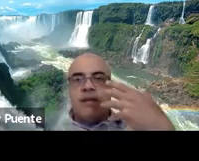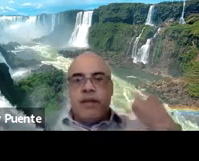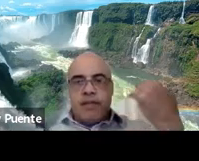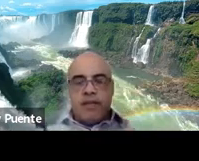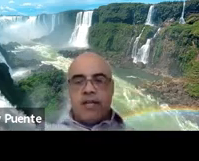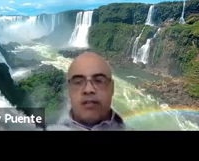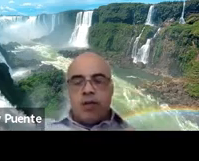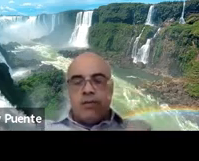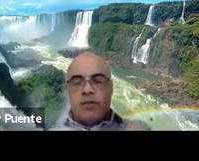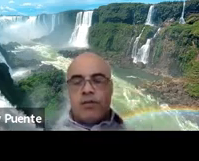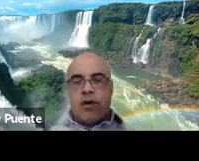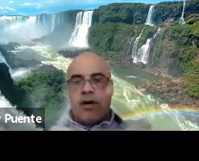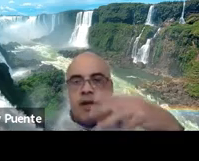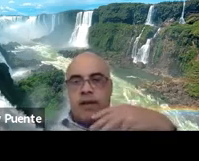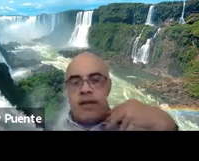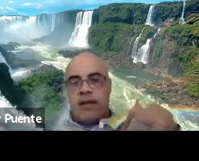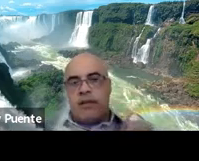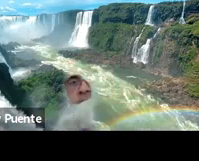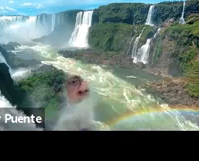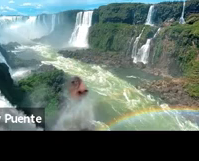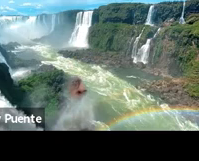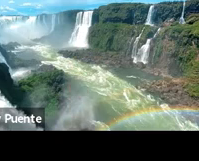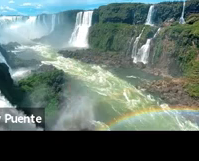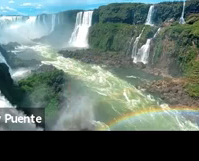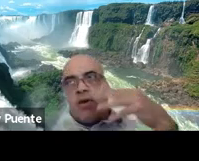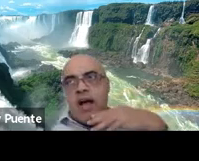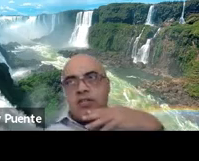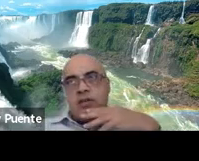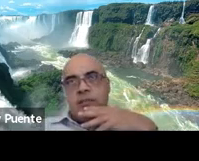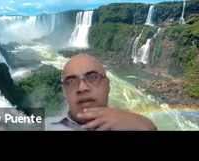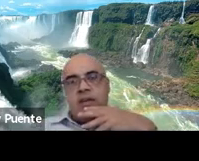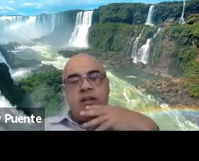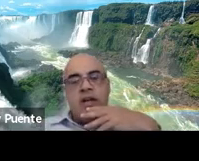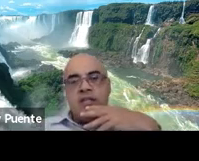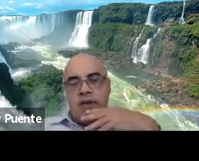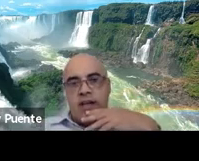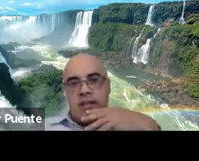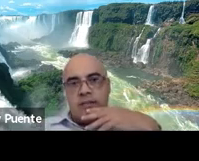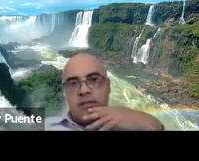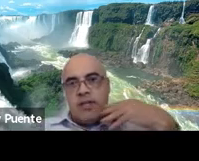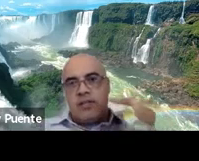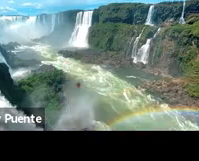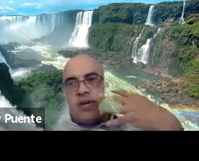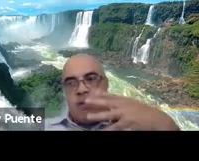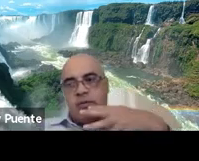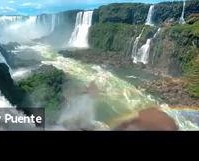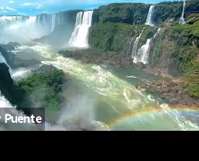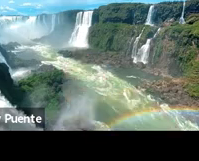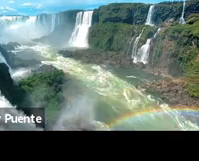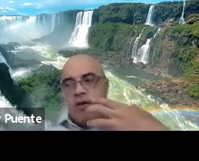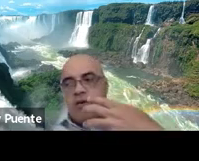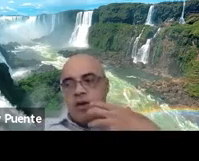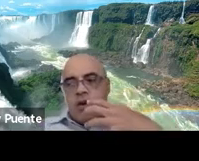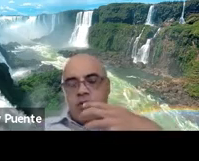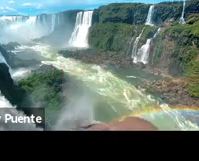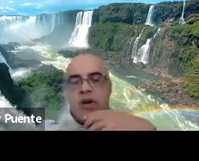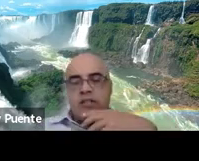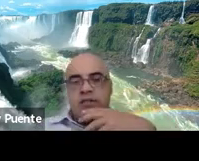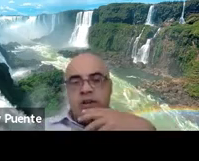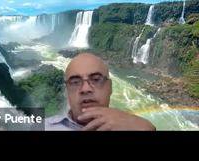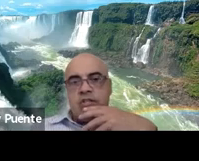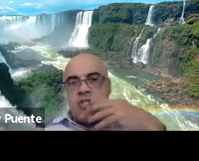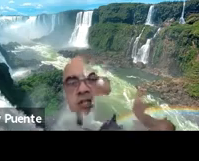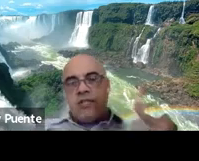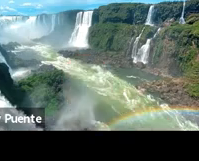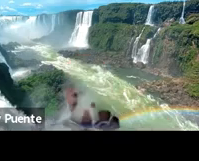that essentially it was cathartic and that it would actually make you less violent because you were able to work out your